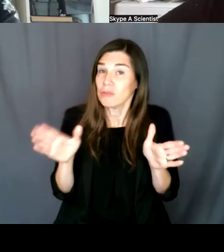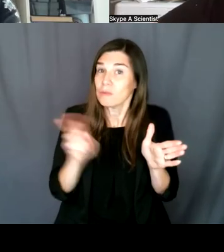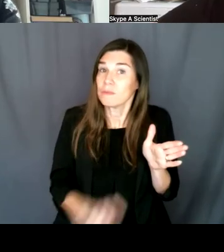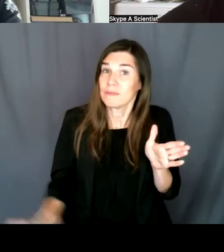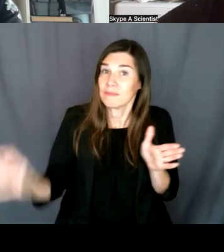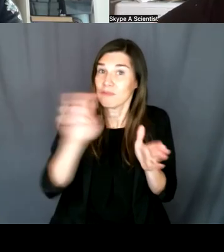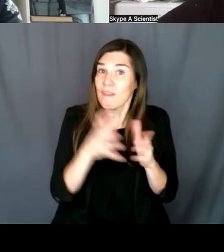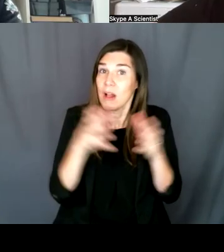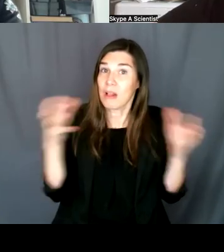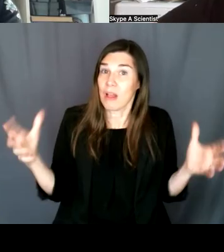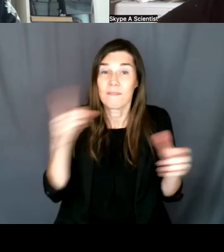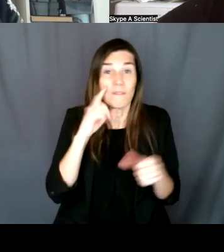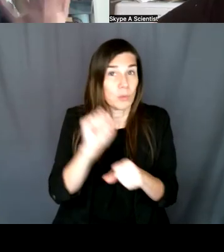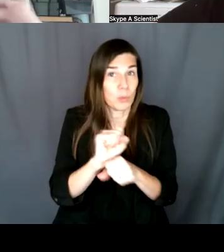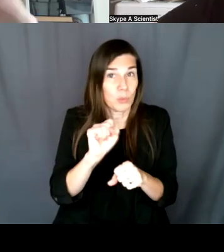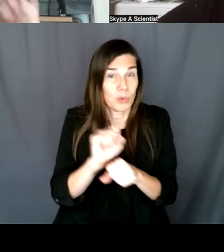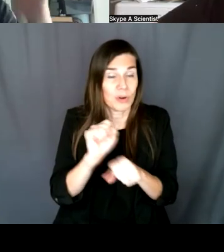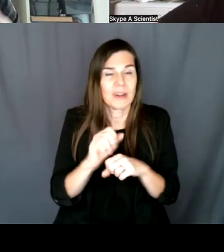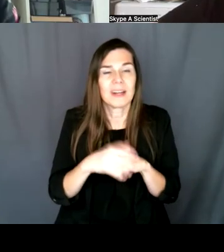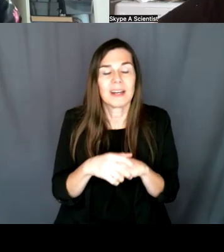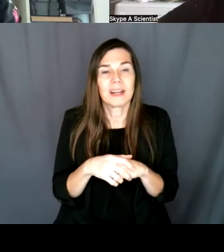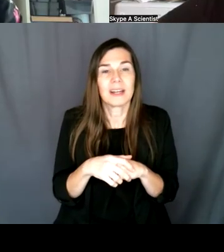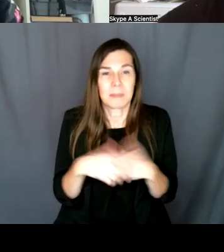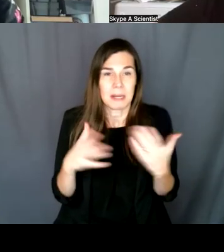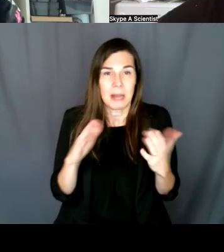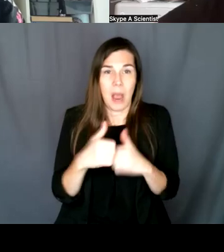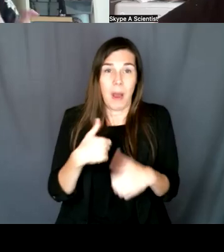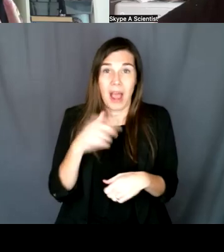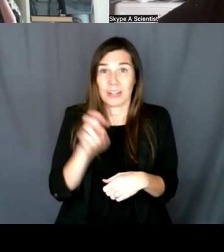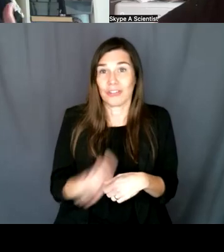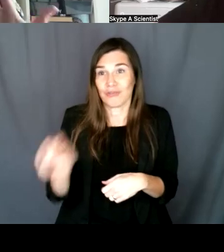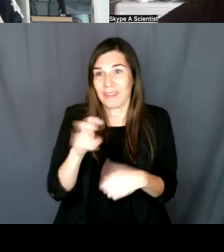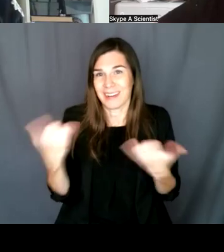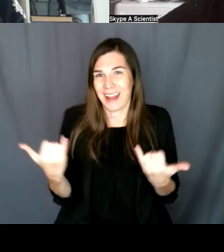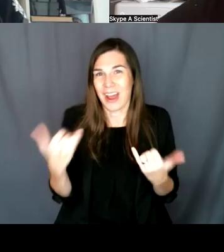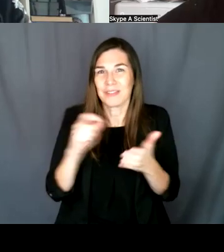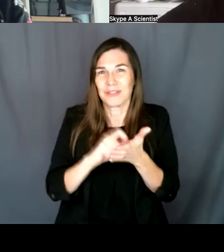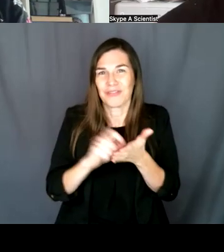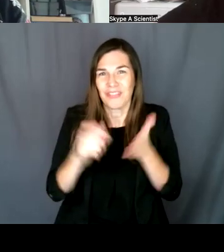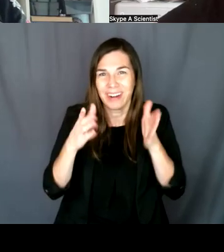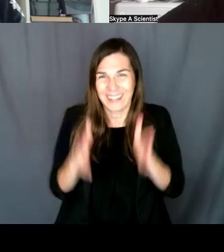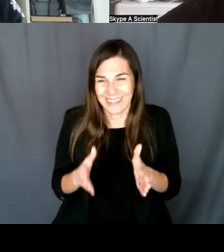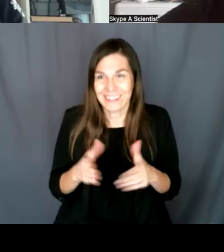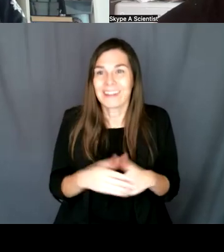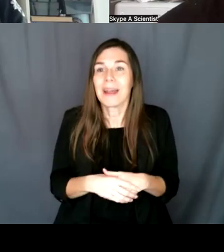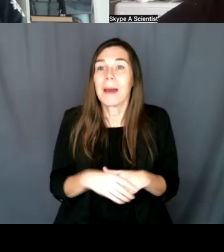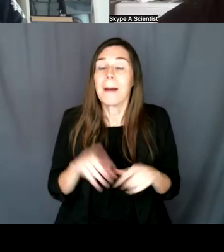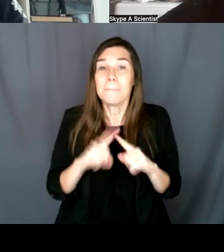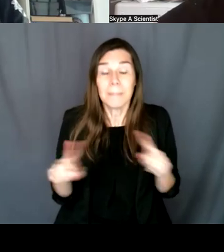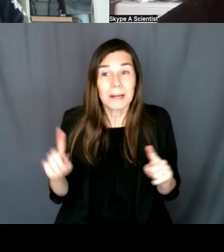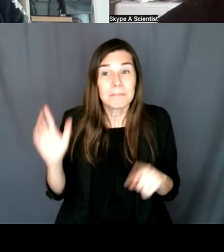work. If you do, I mean, that's the way that I travel as now a science writer, a physics writer. But